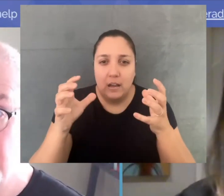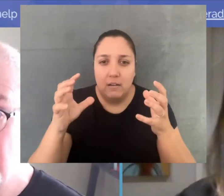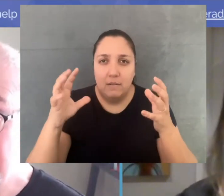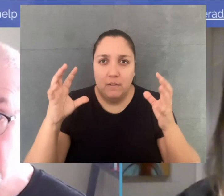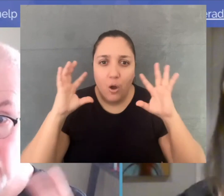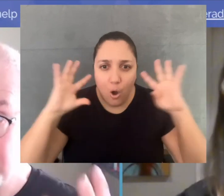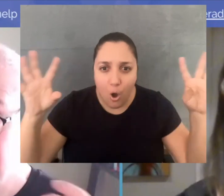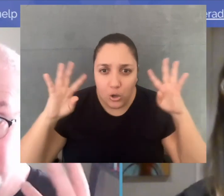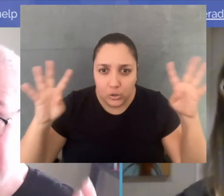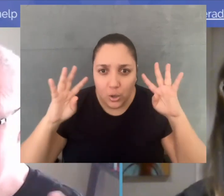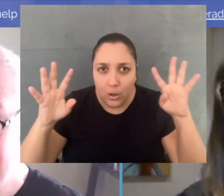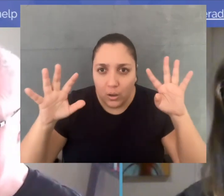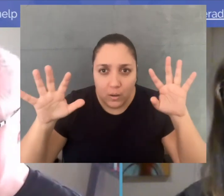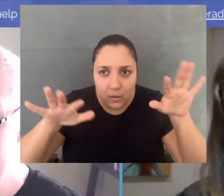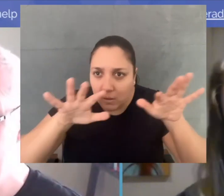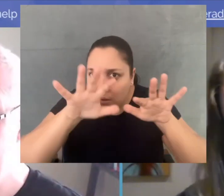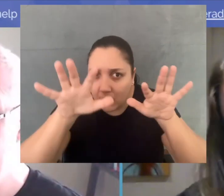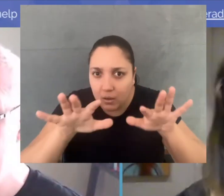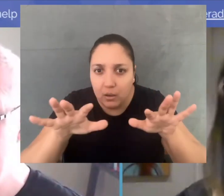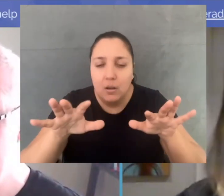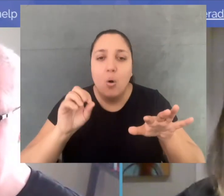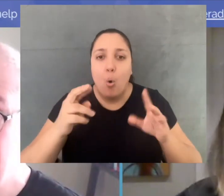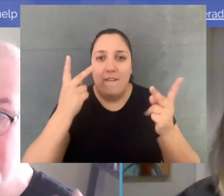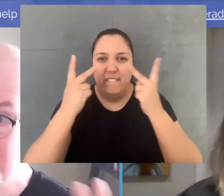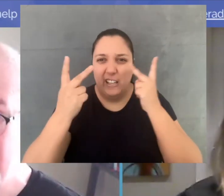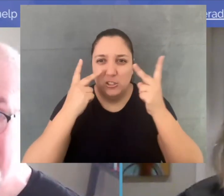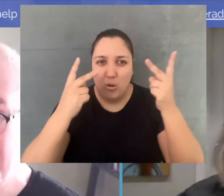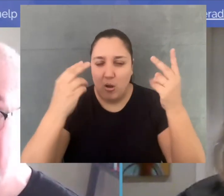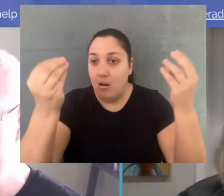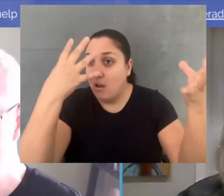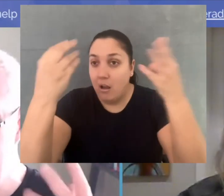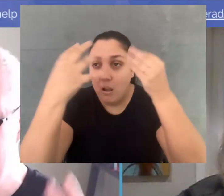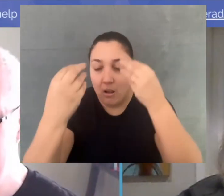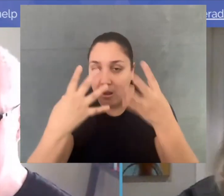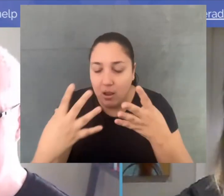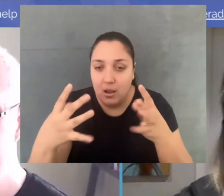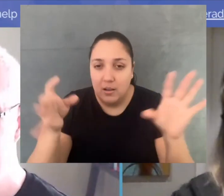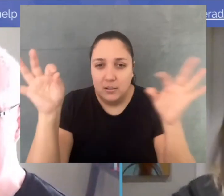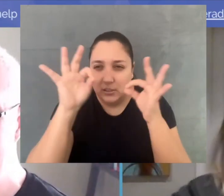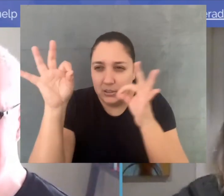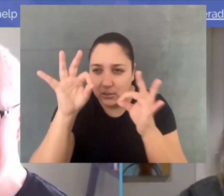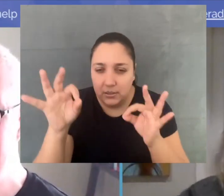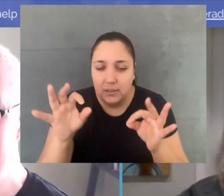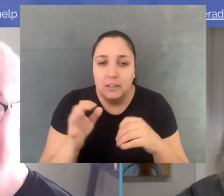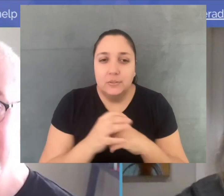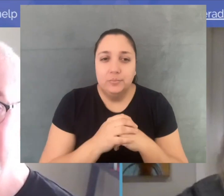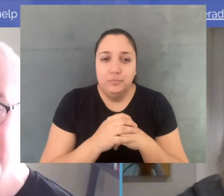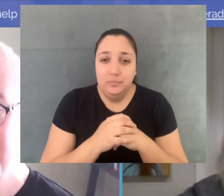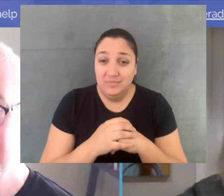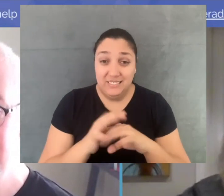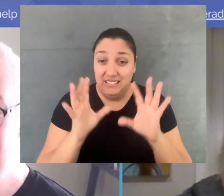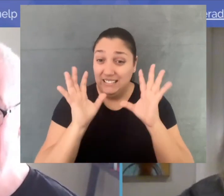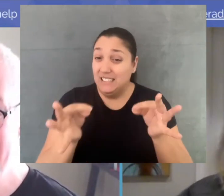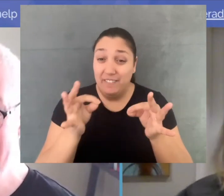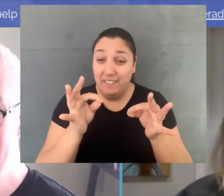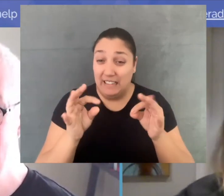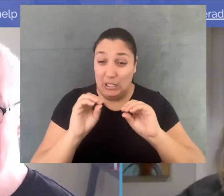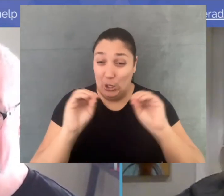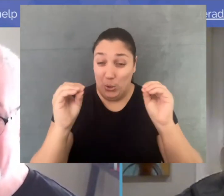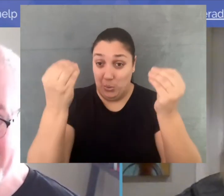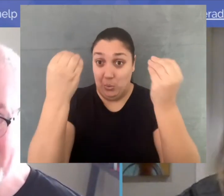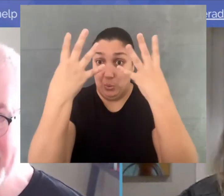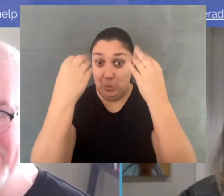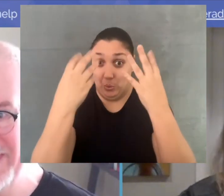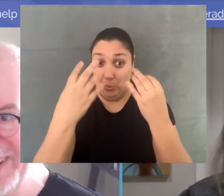of auditory noise, even for somebody who may be distracted by, or visual kinds of flashy things. That certainly no